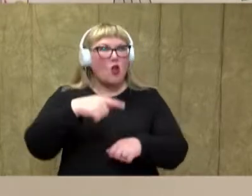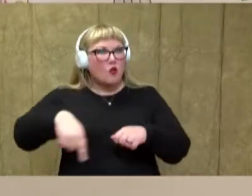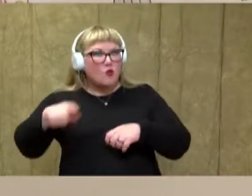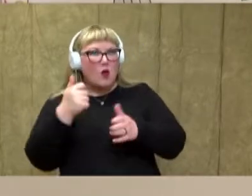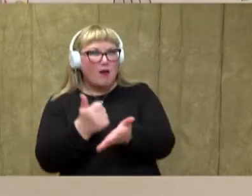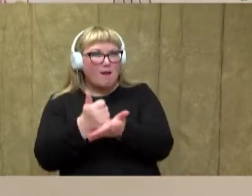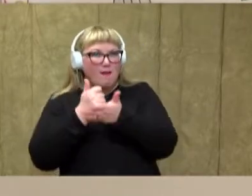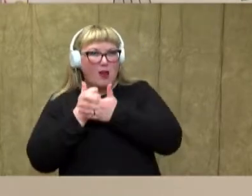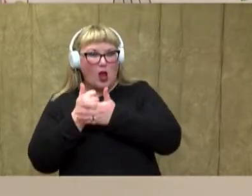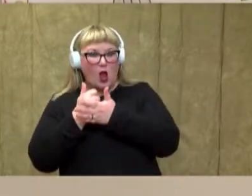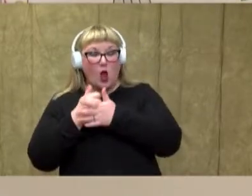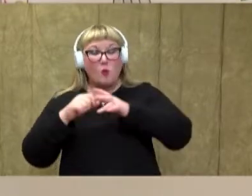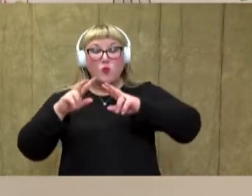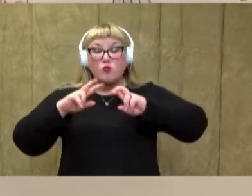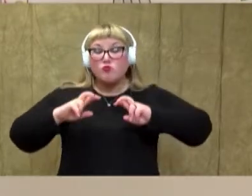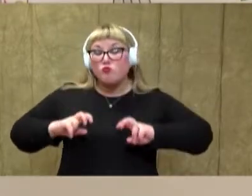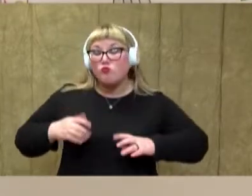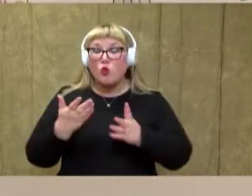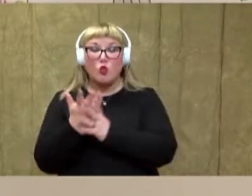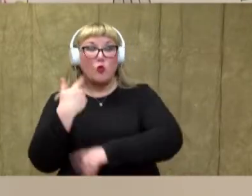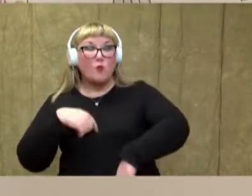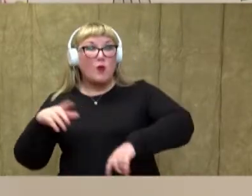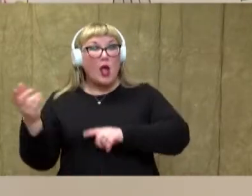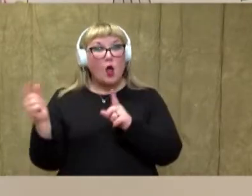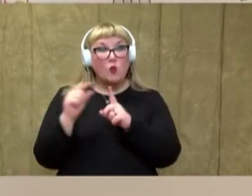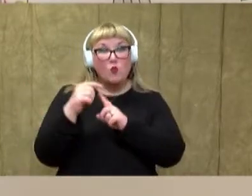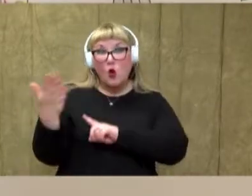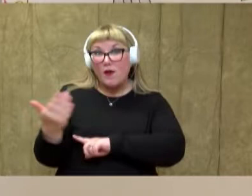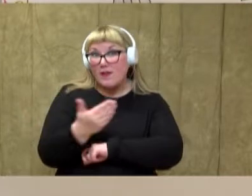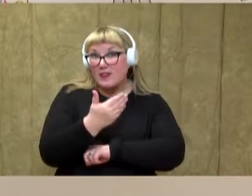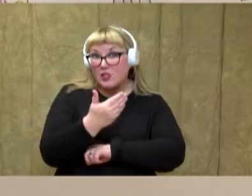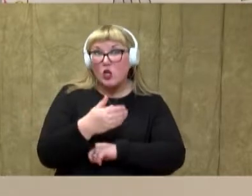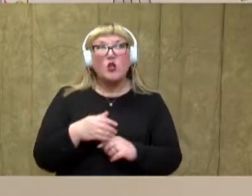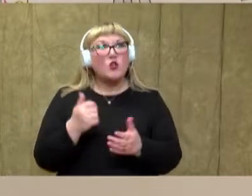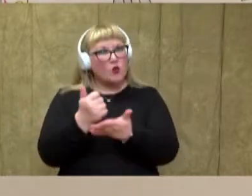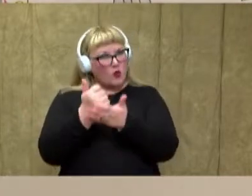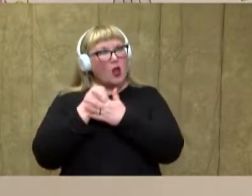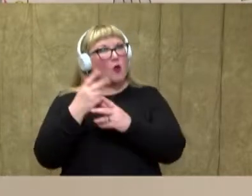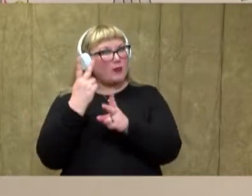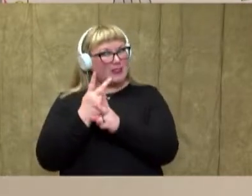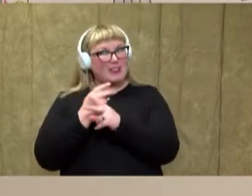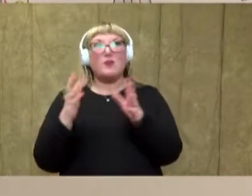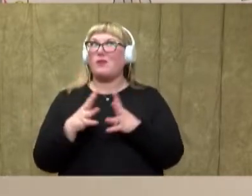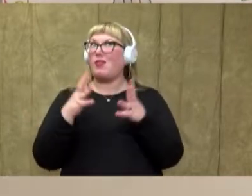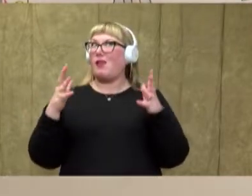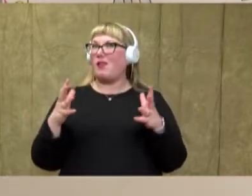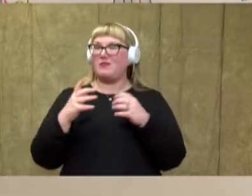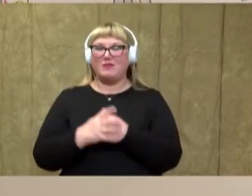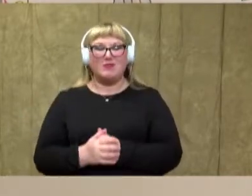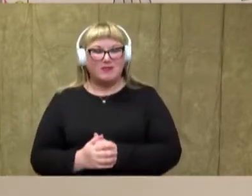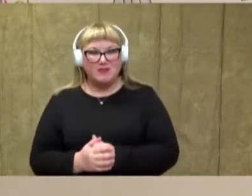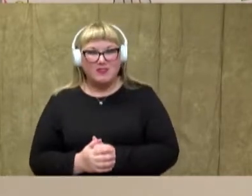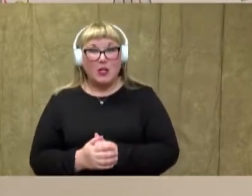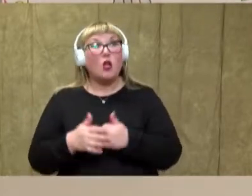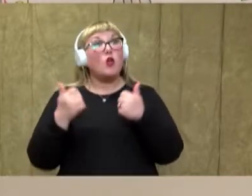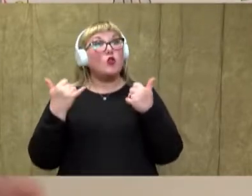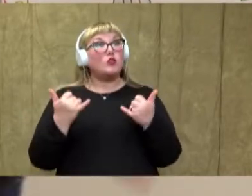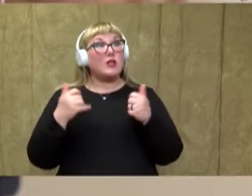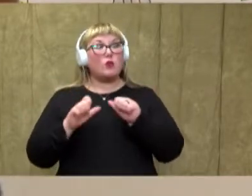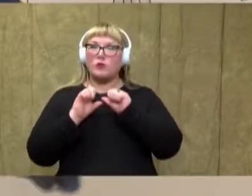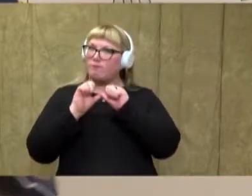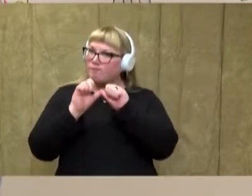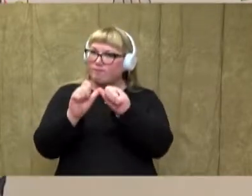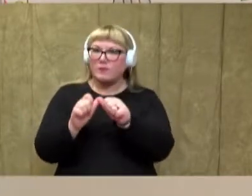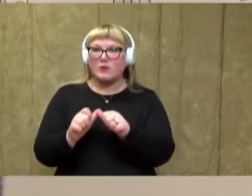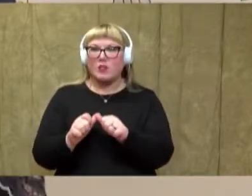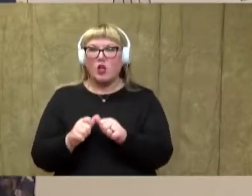all my word fish. You also helped me keep plenty of them, so thank you, friends. Today, we're going to continue with digraphs, and